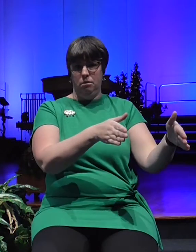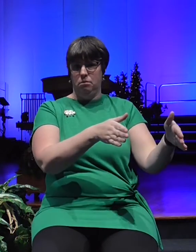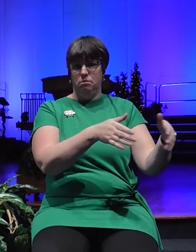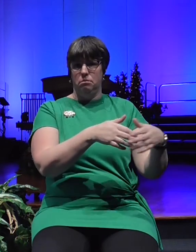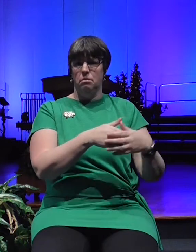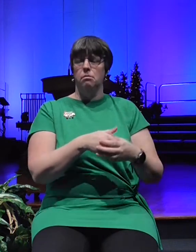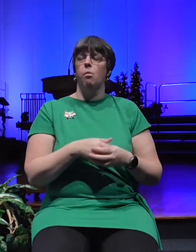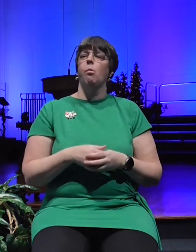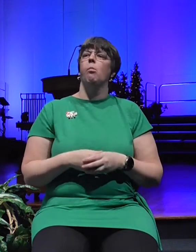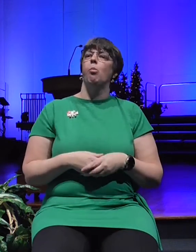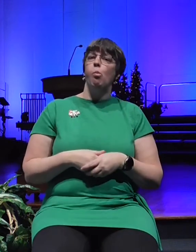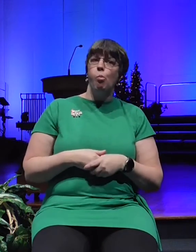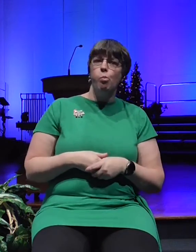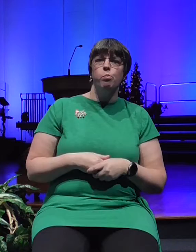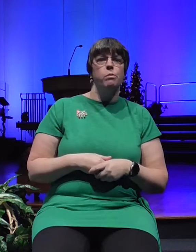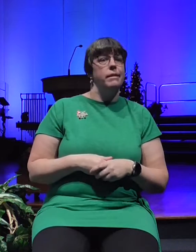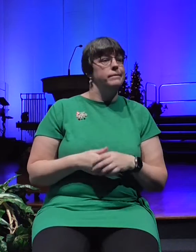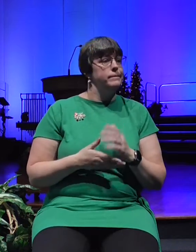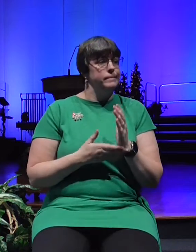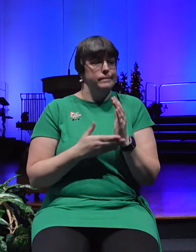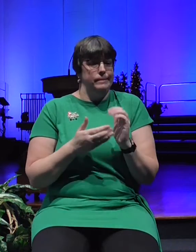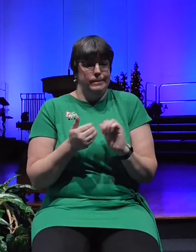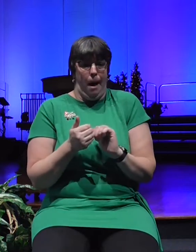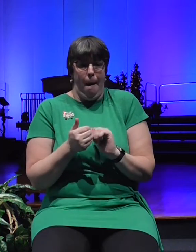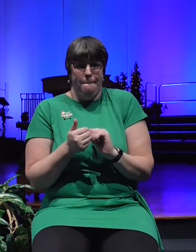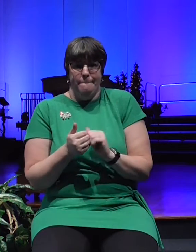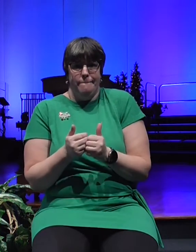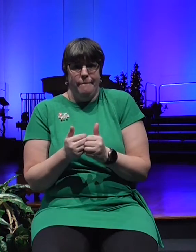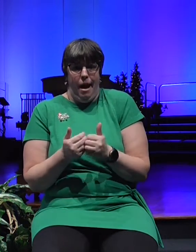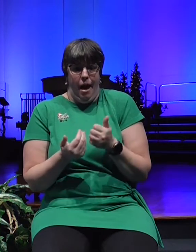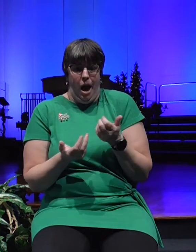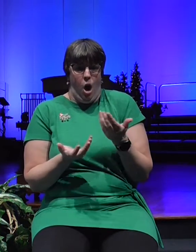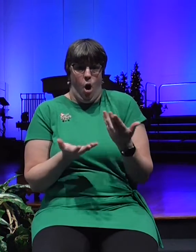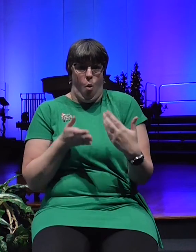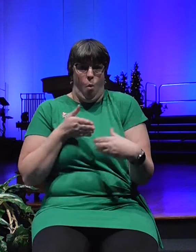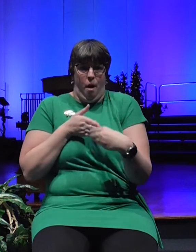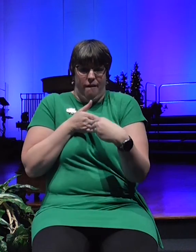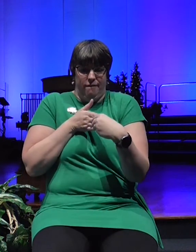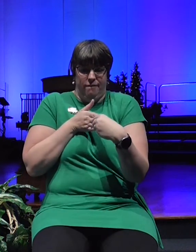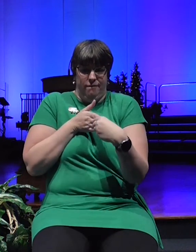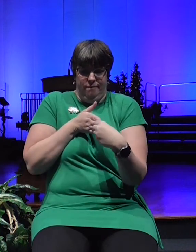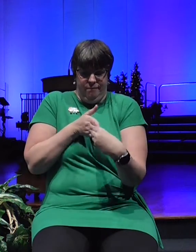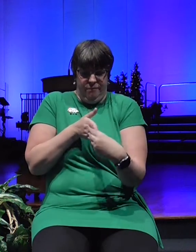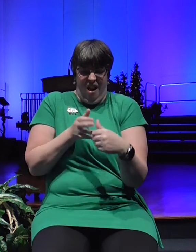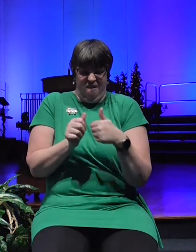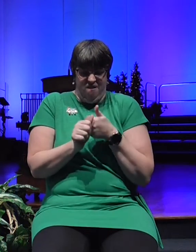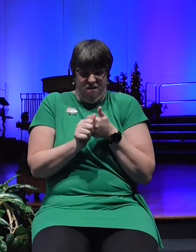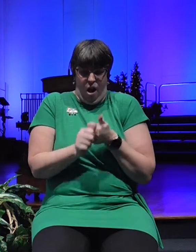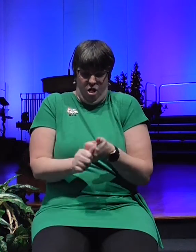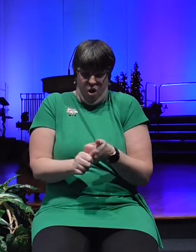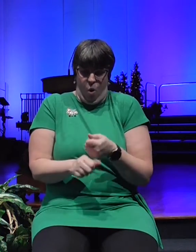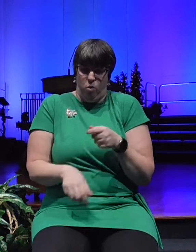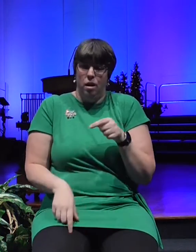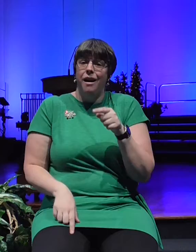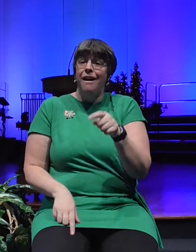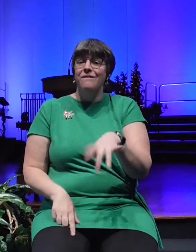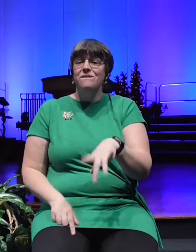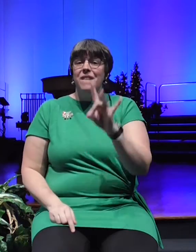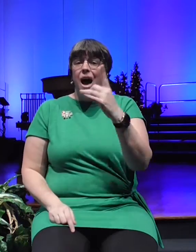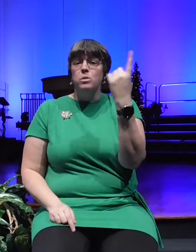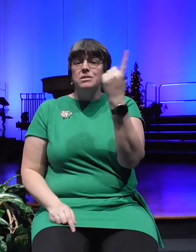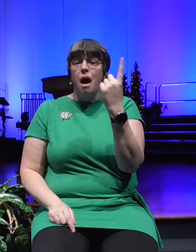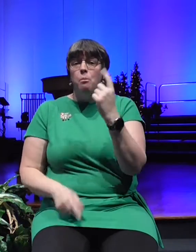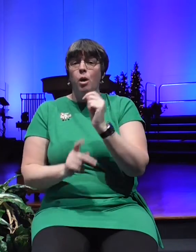do. And somehow we followed our guidance. We found a lender.